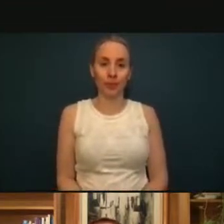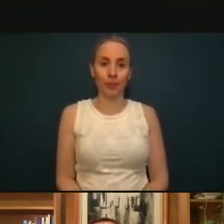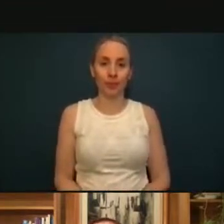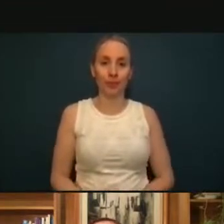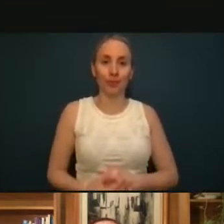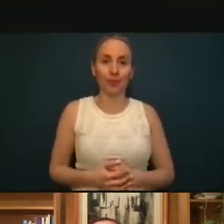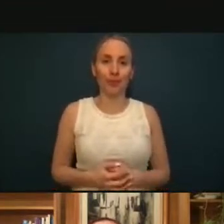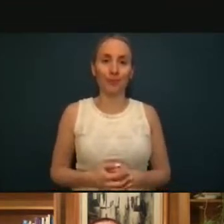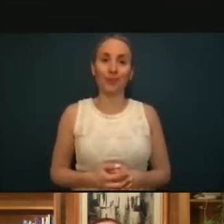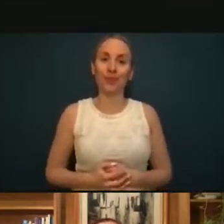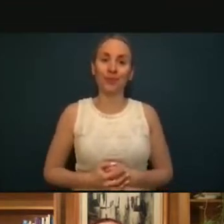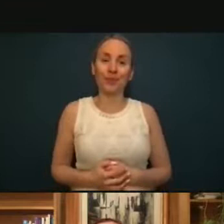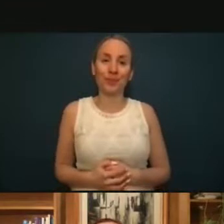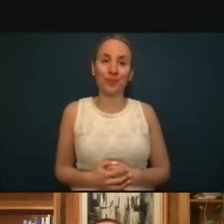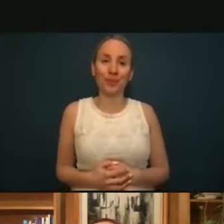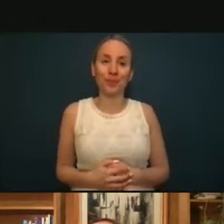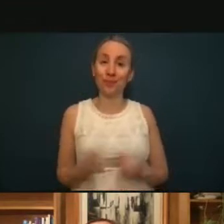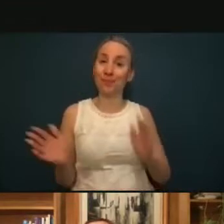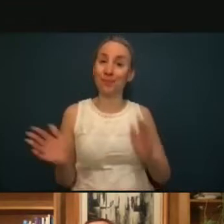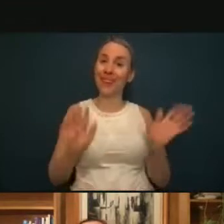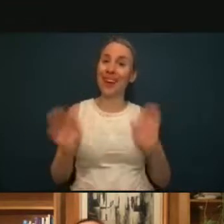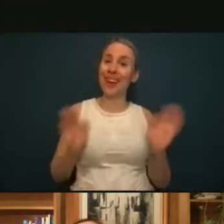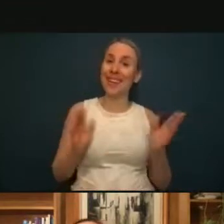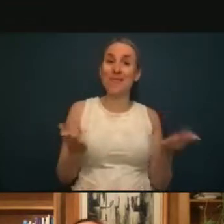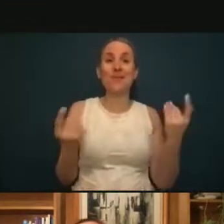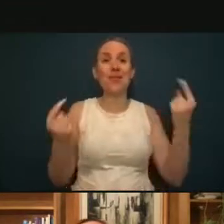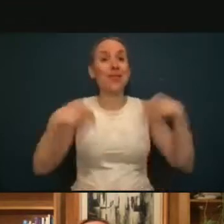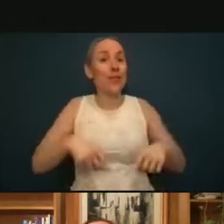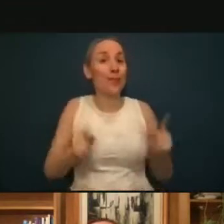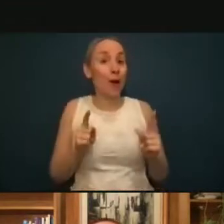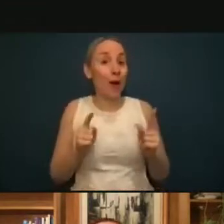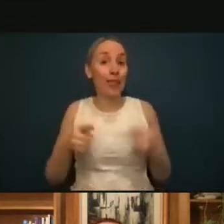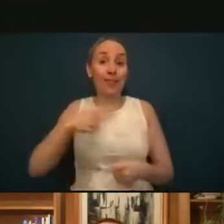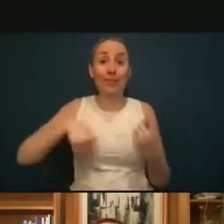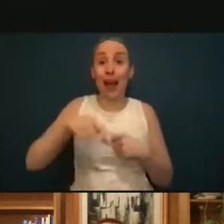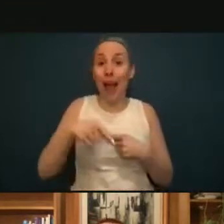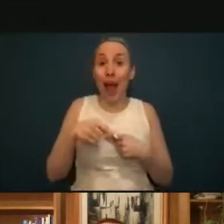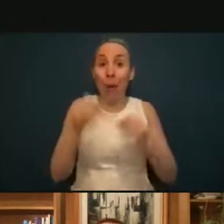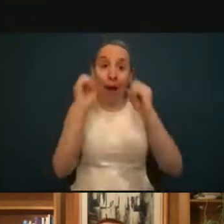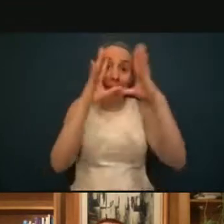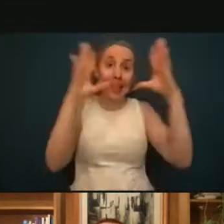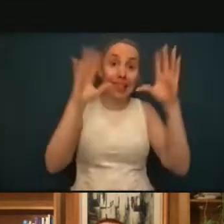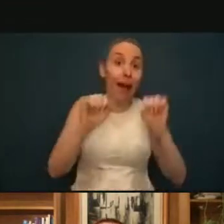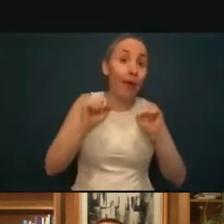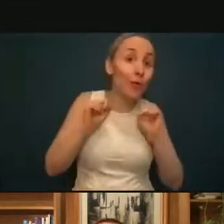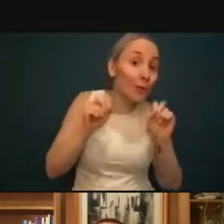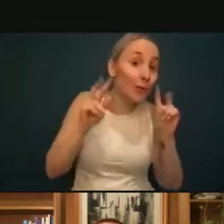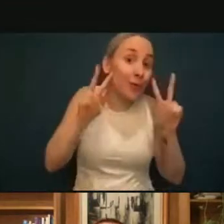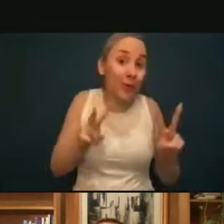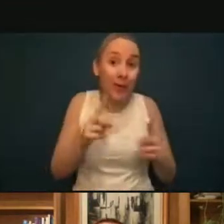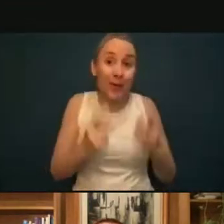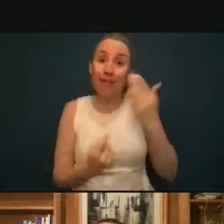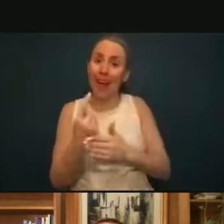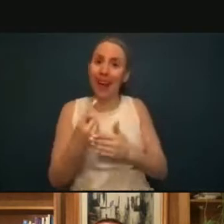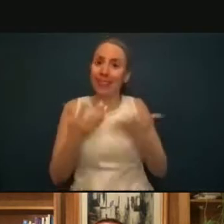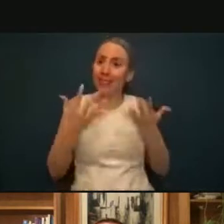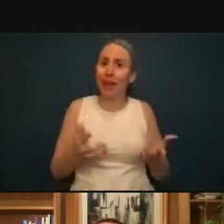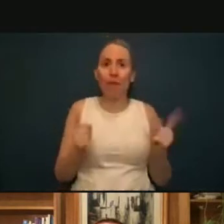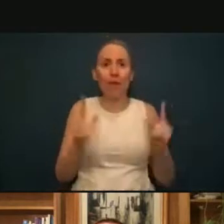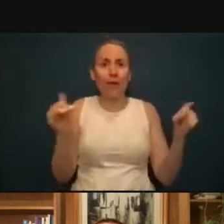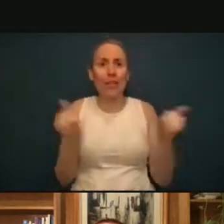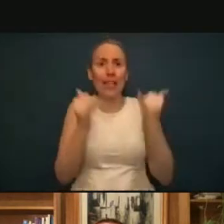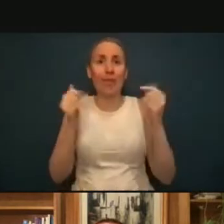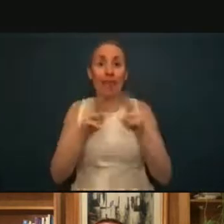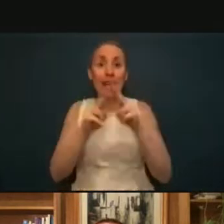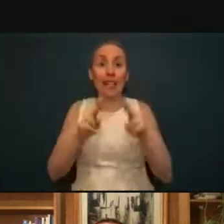Hello, everybody, and welcome to this evening's Insight event. Today, we are celebrating International Day of People with